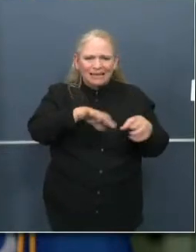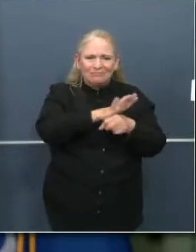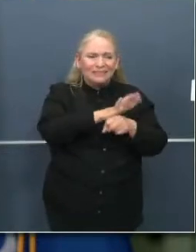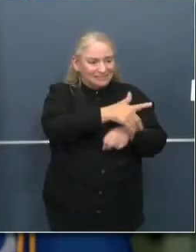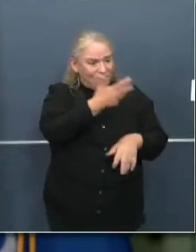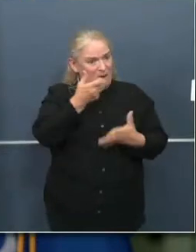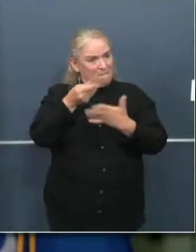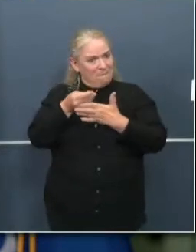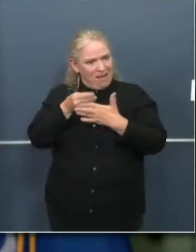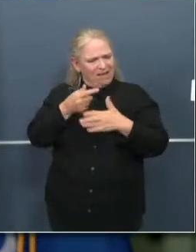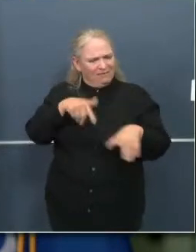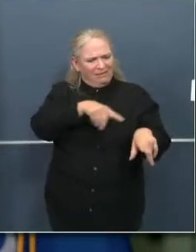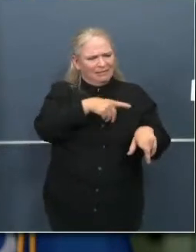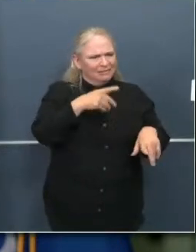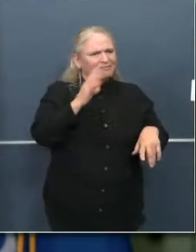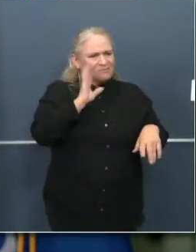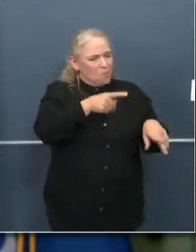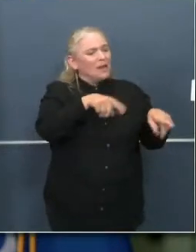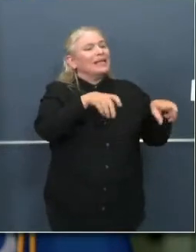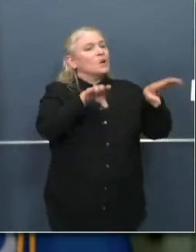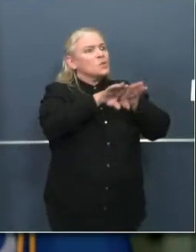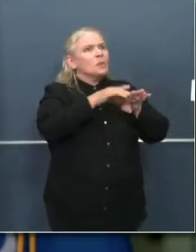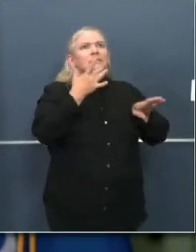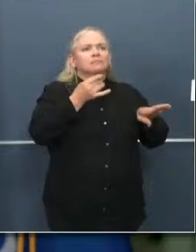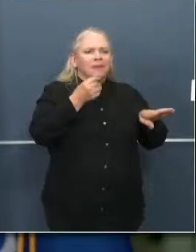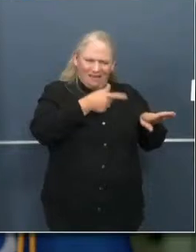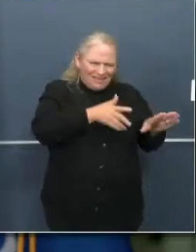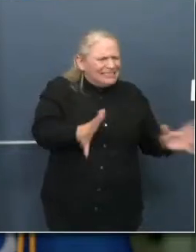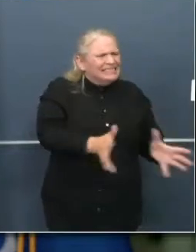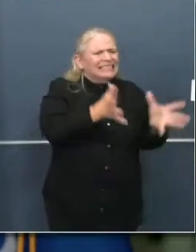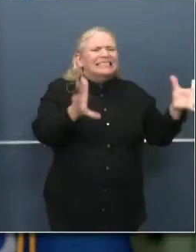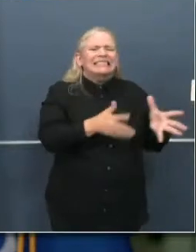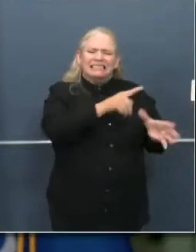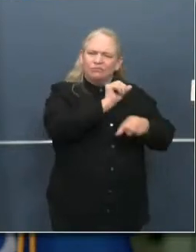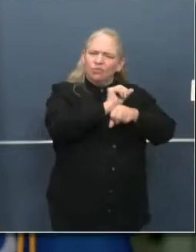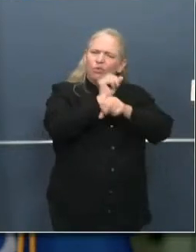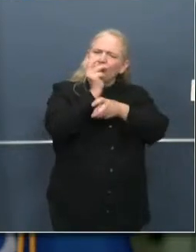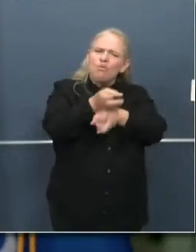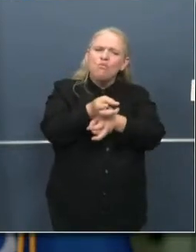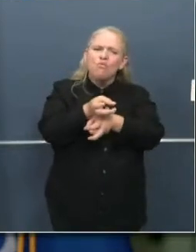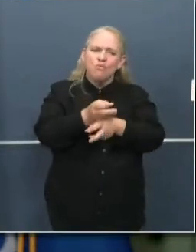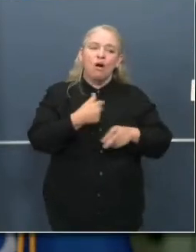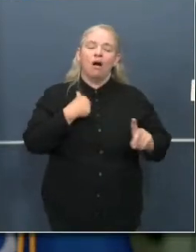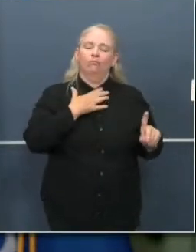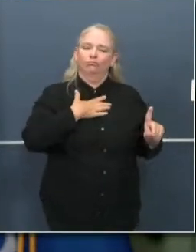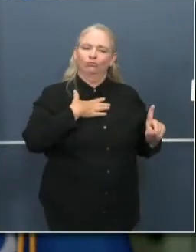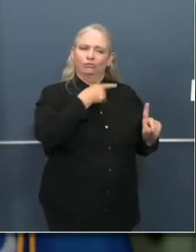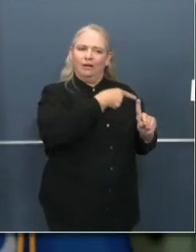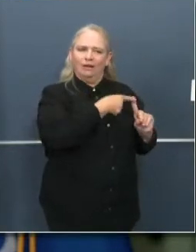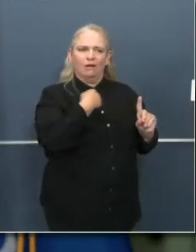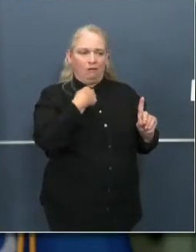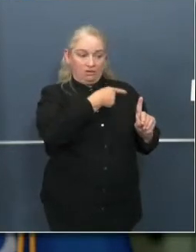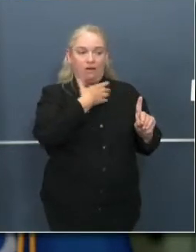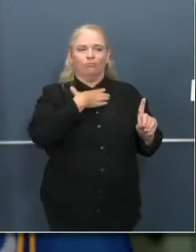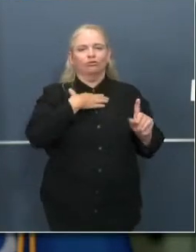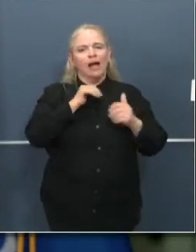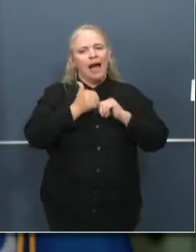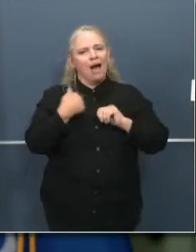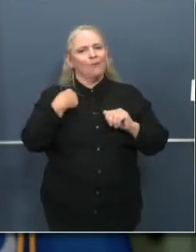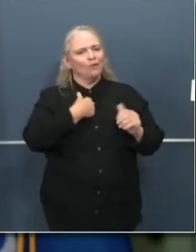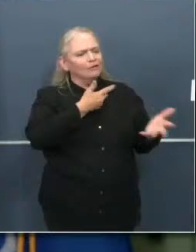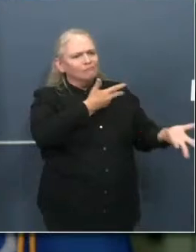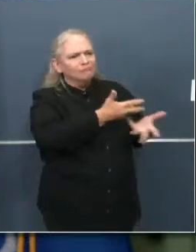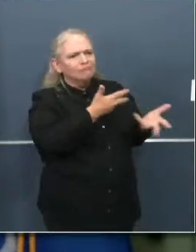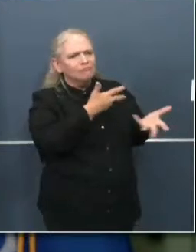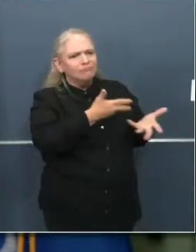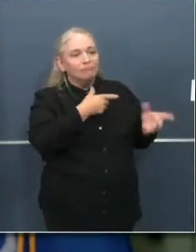in those conversations. And we're working with her and Graham, who runs CSAC, and their team to work out the criteria and conditions